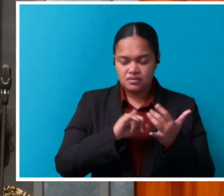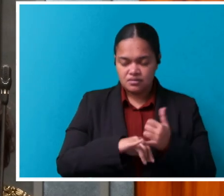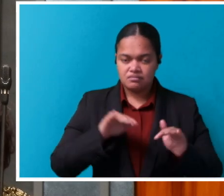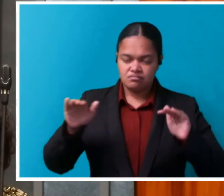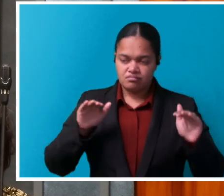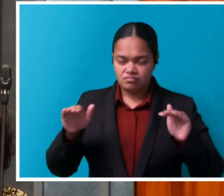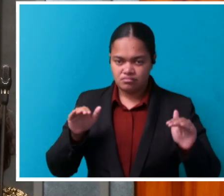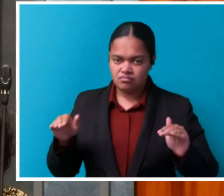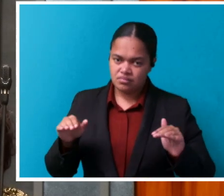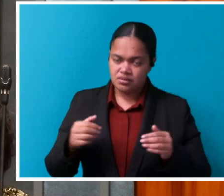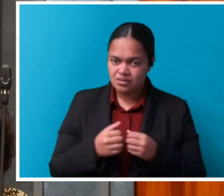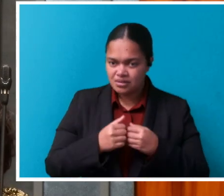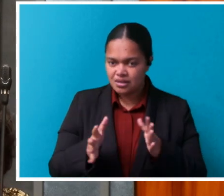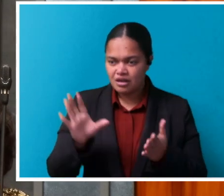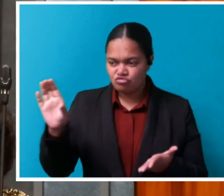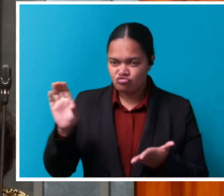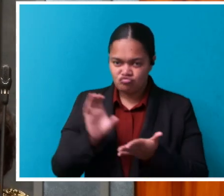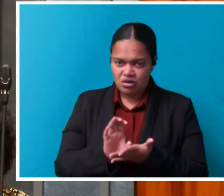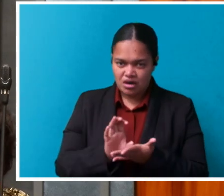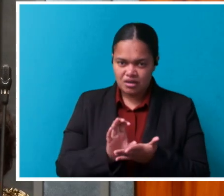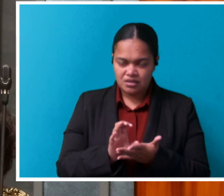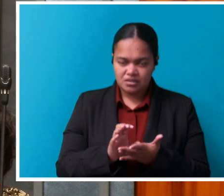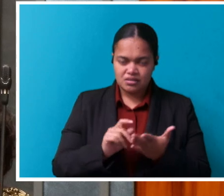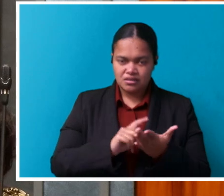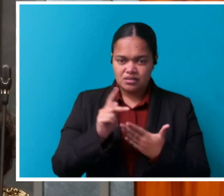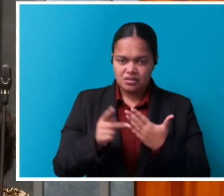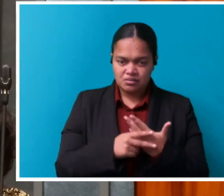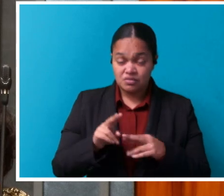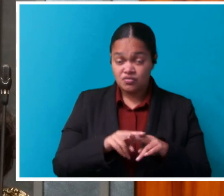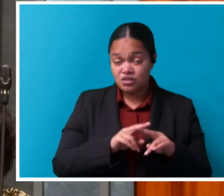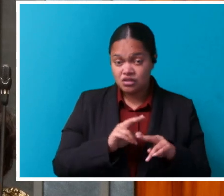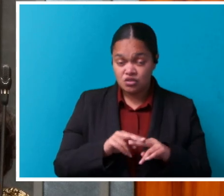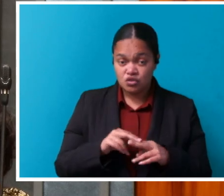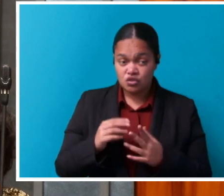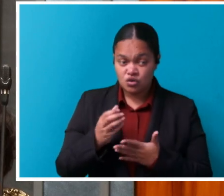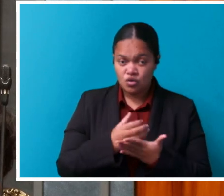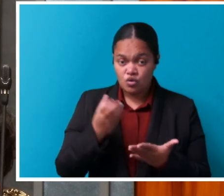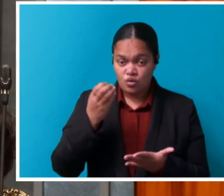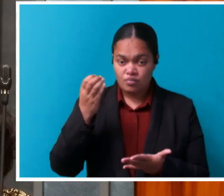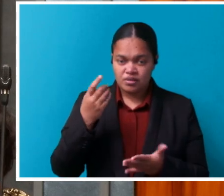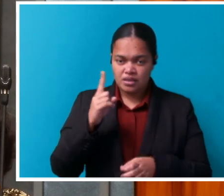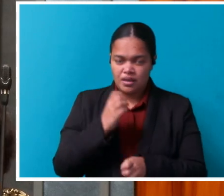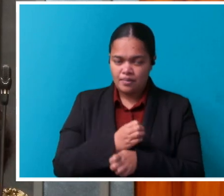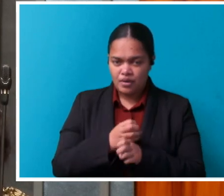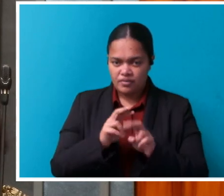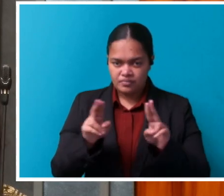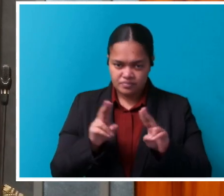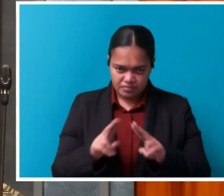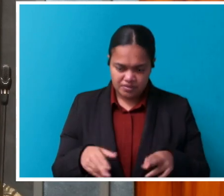Startup Grant Scheme in partnership with the Fiji Commerce and Employers Federation, offering